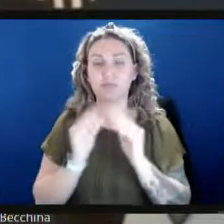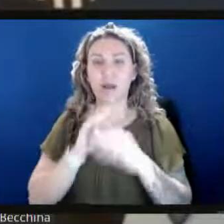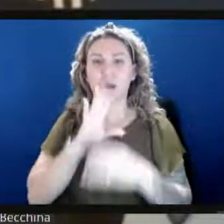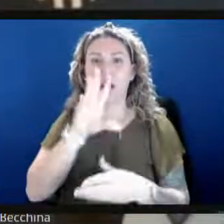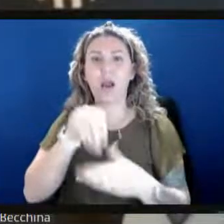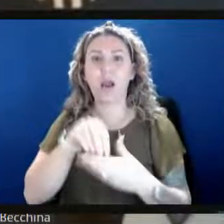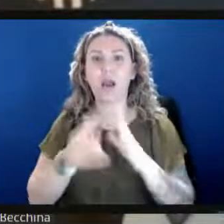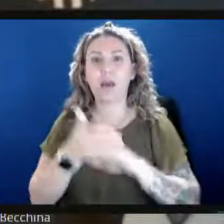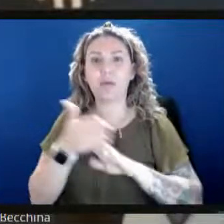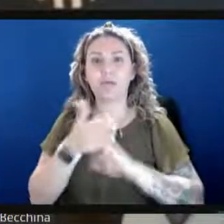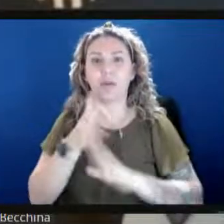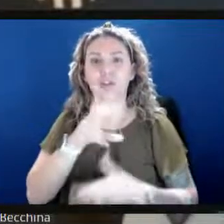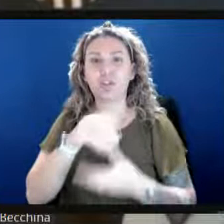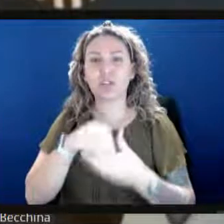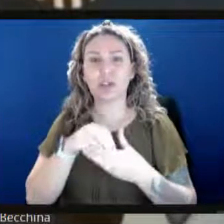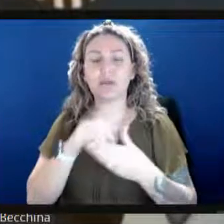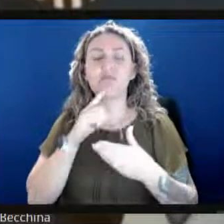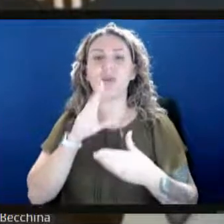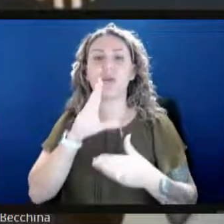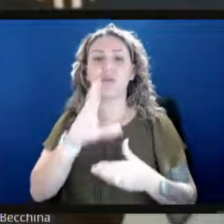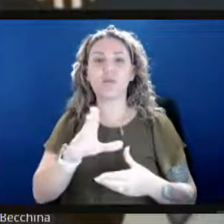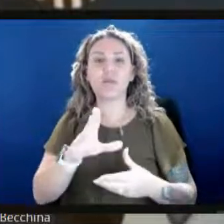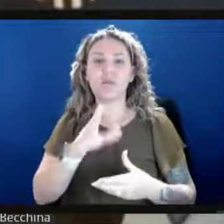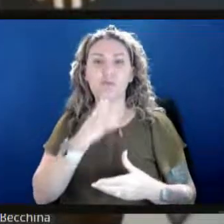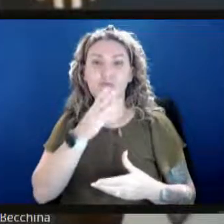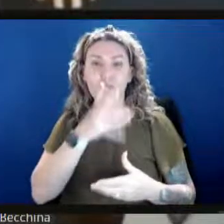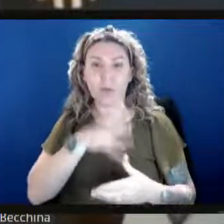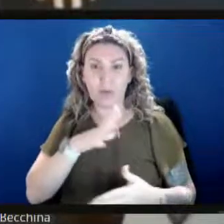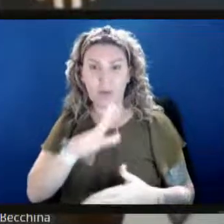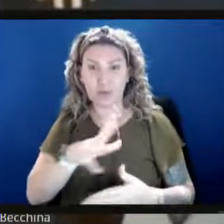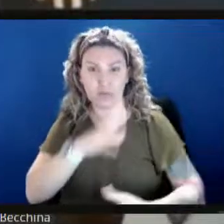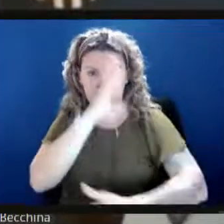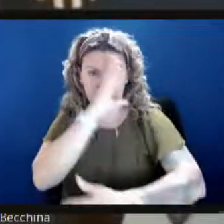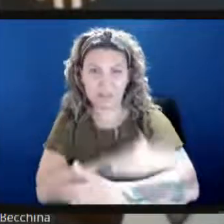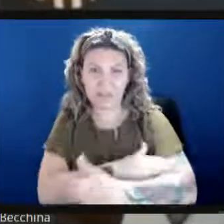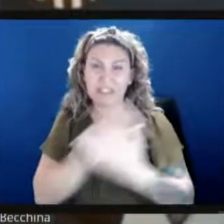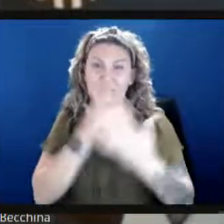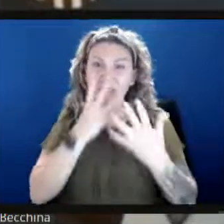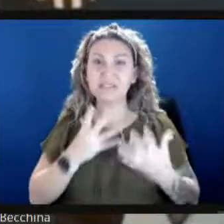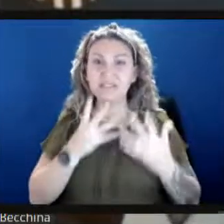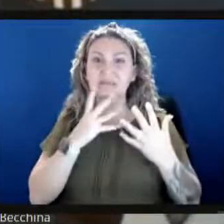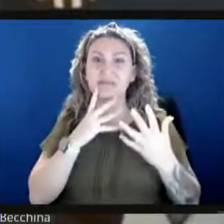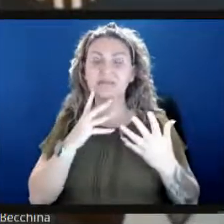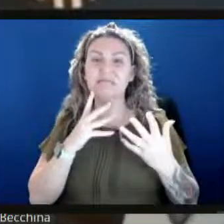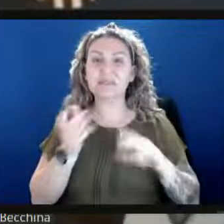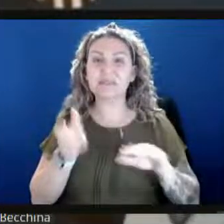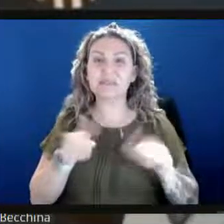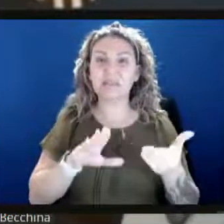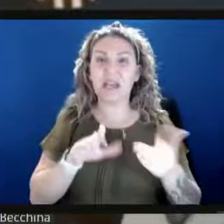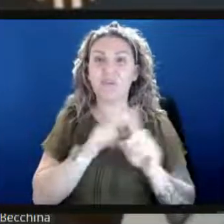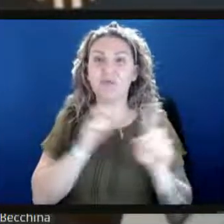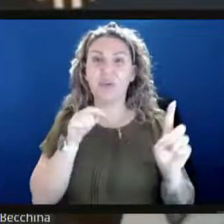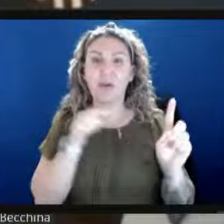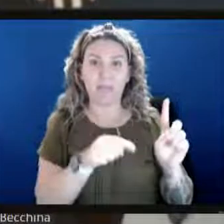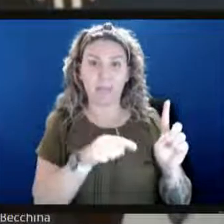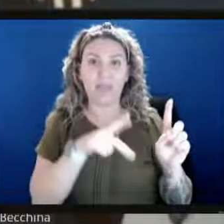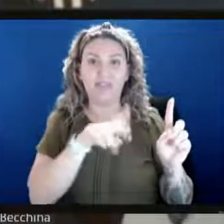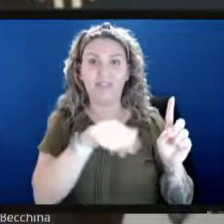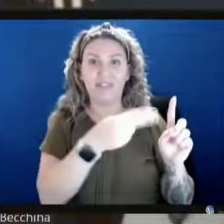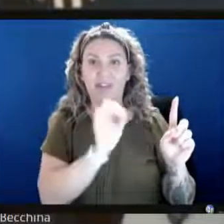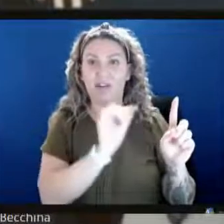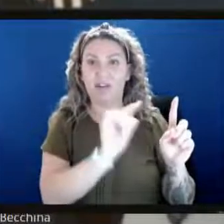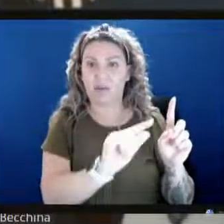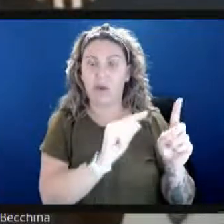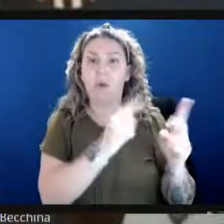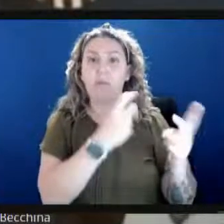a woman whose son unfortunately died from a fentanyl poisoning from a fake pill. And